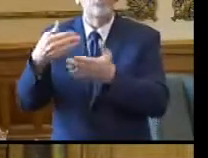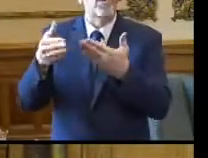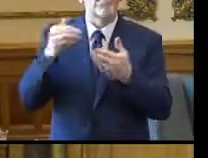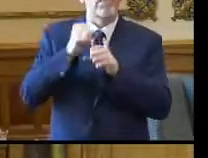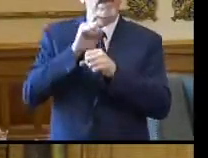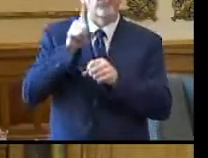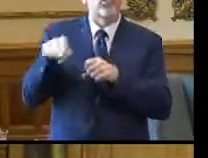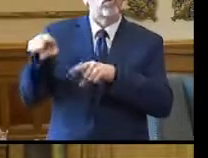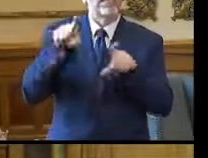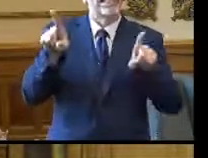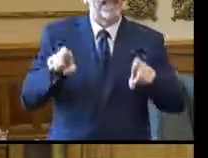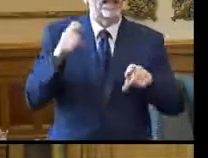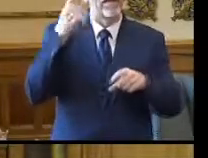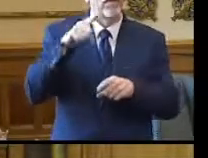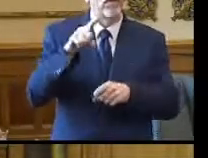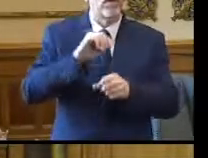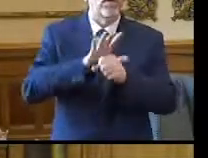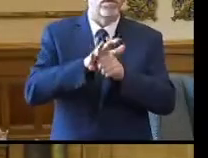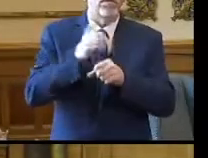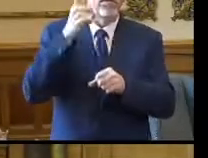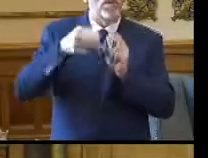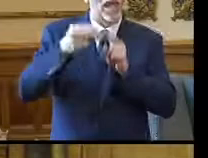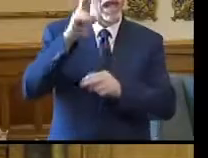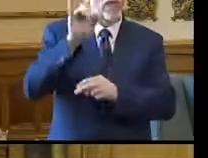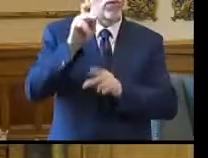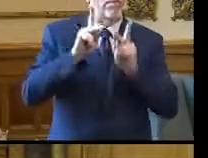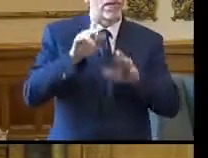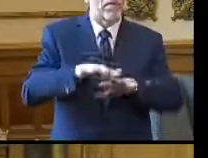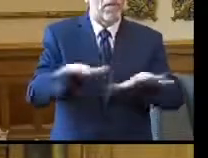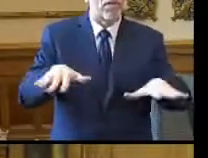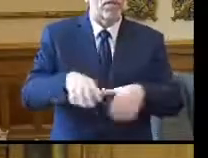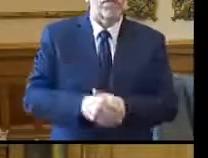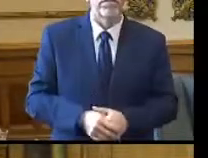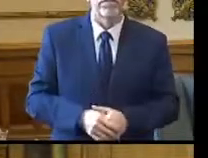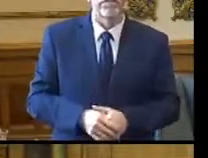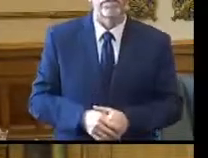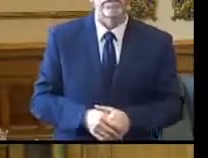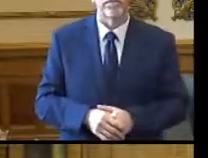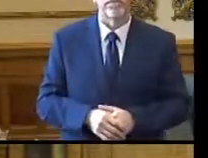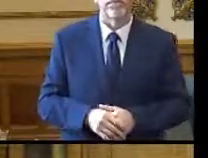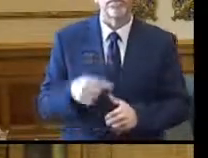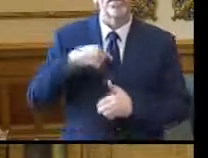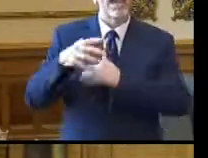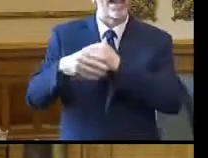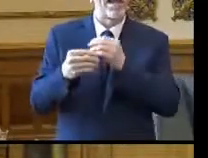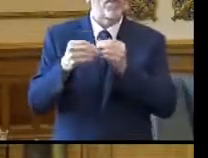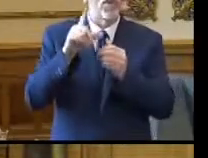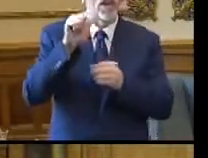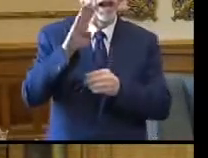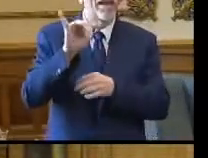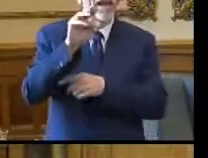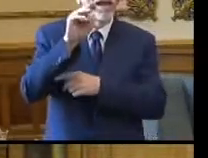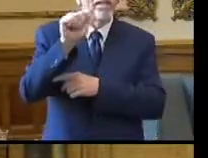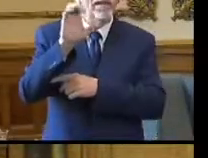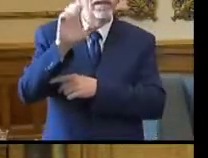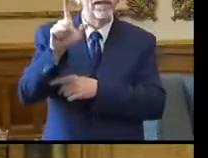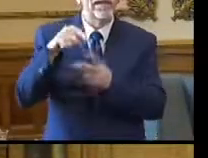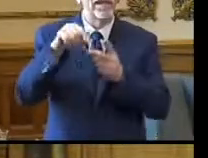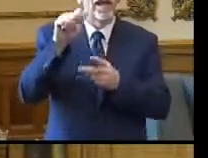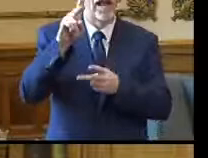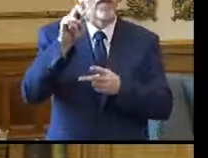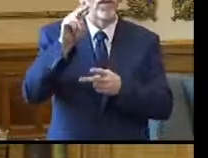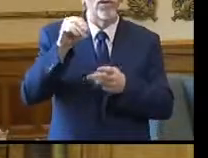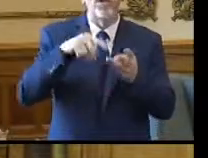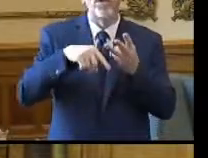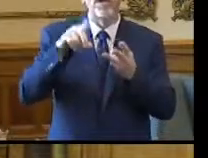for COVID-19, and especially these high-risk populations. By adding labs like MACL, Alverno,